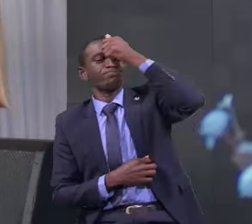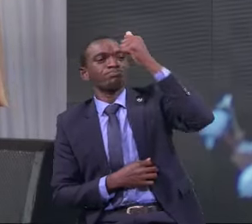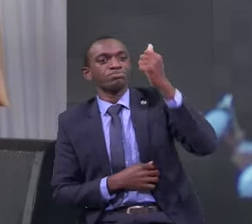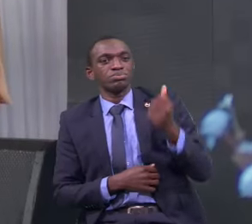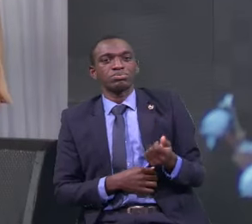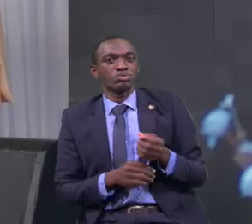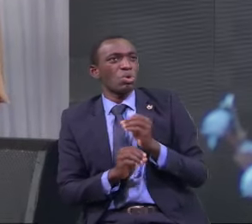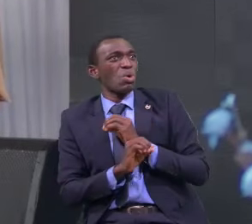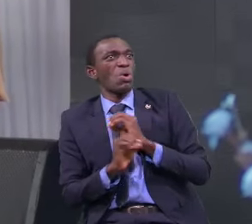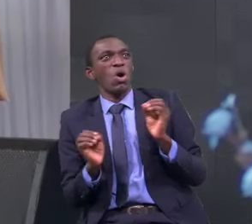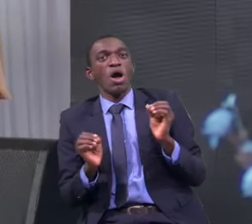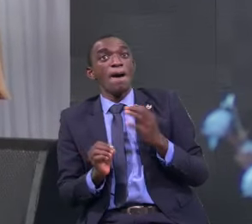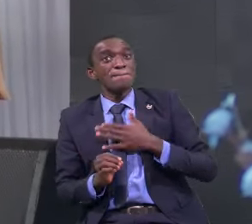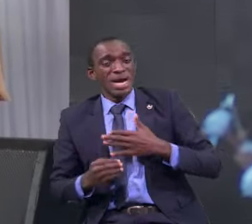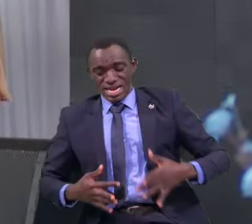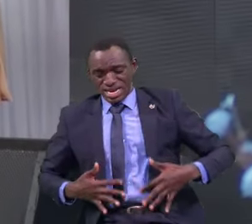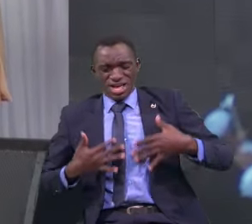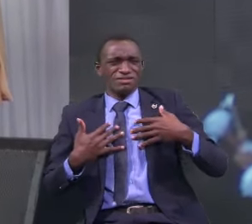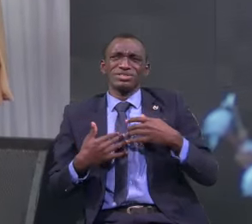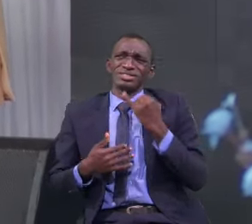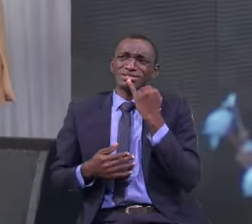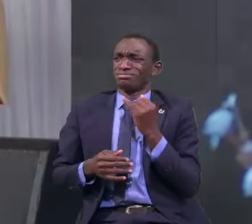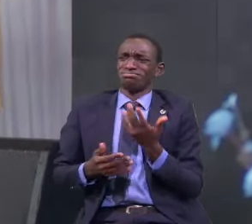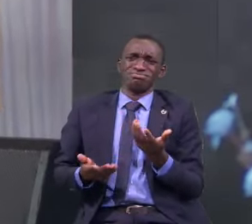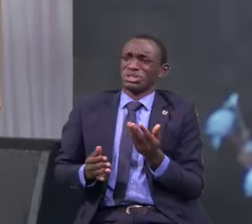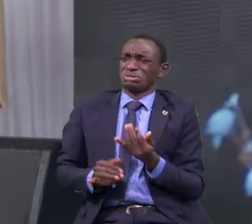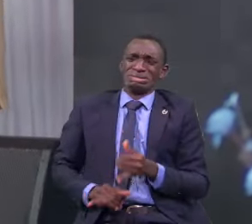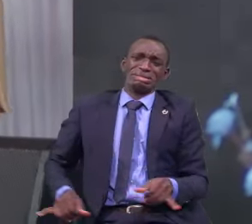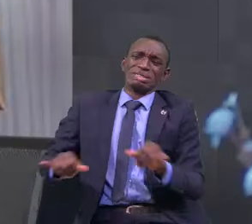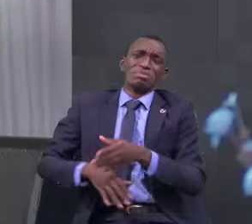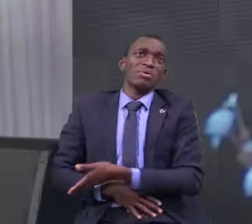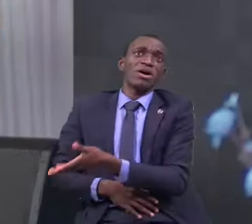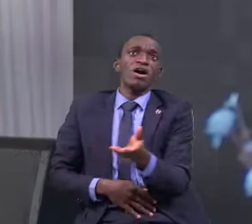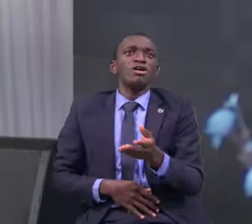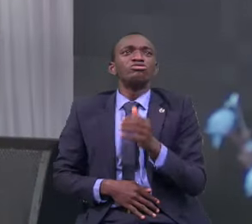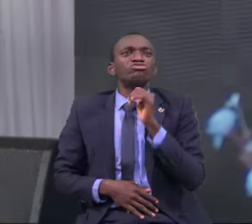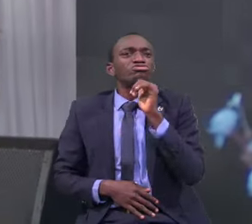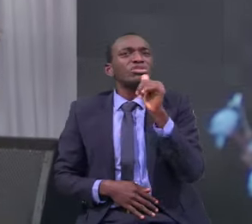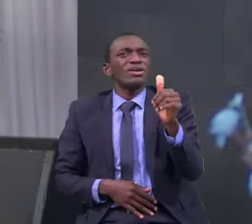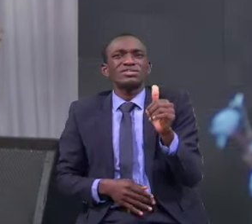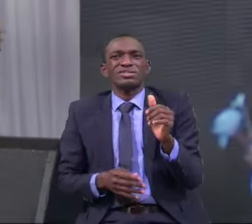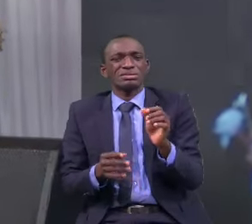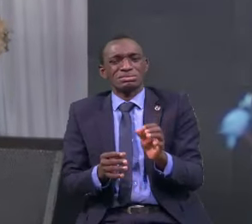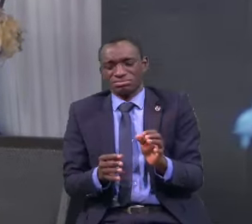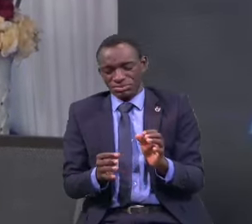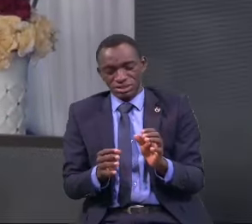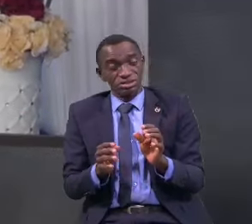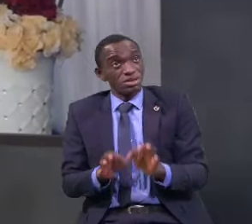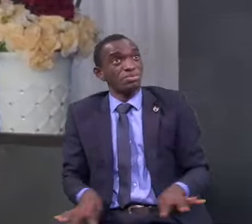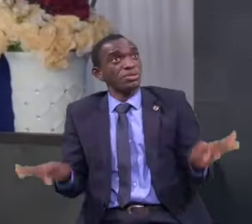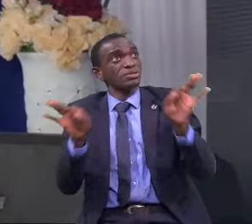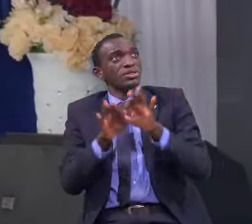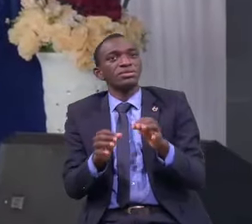My life is like so-so. It doesn't amount to much.